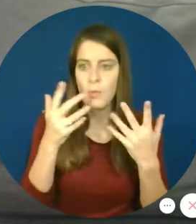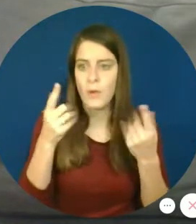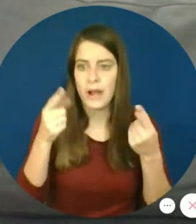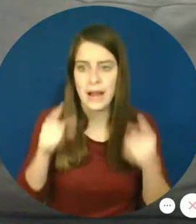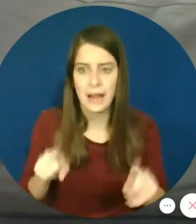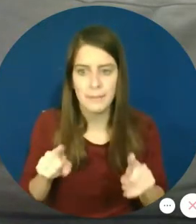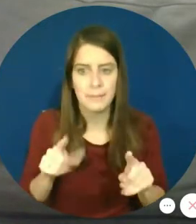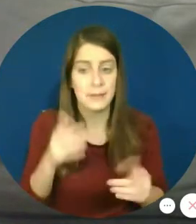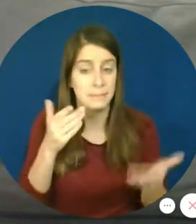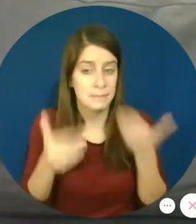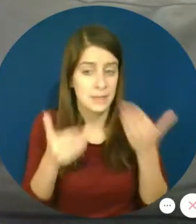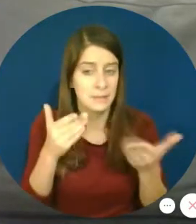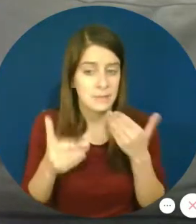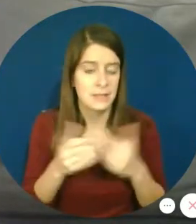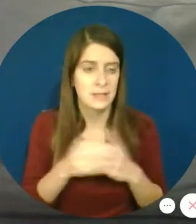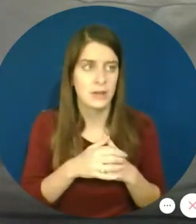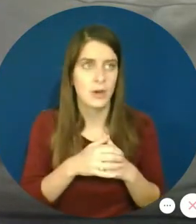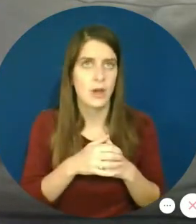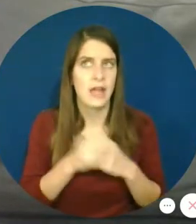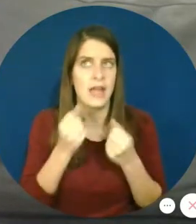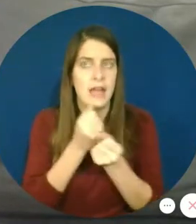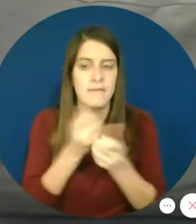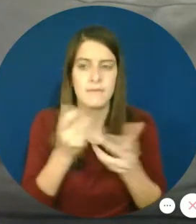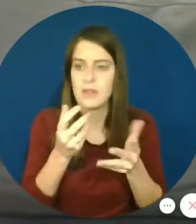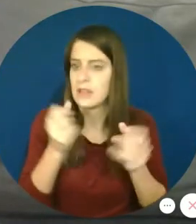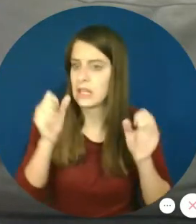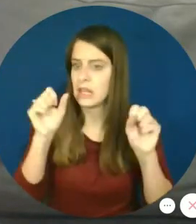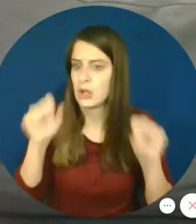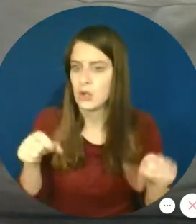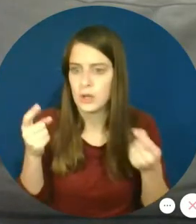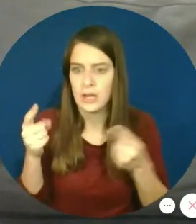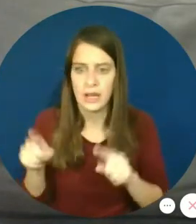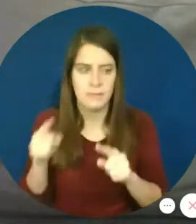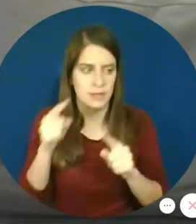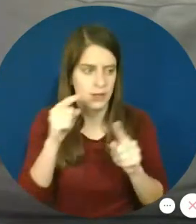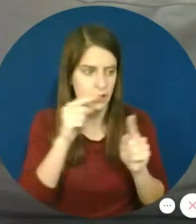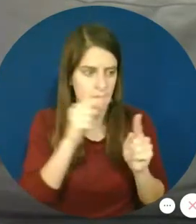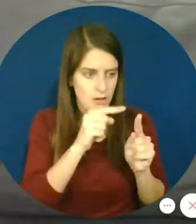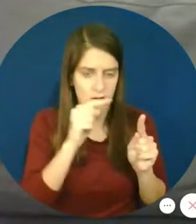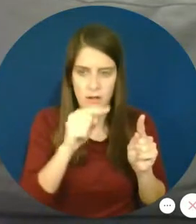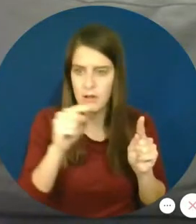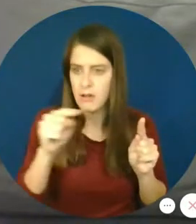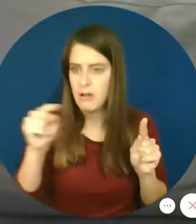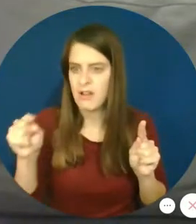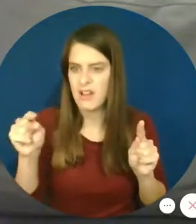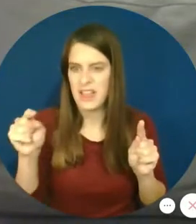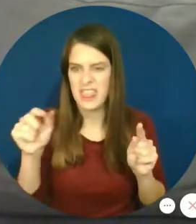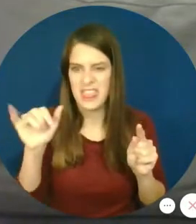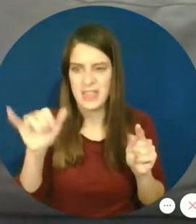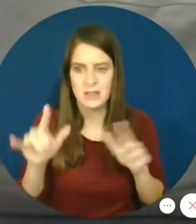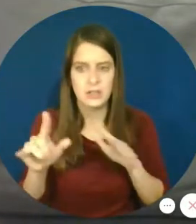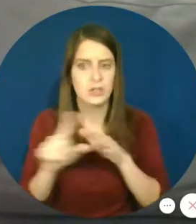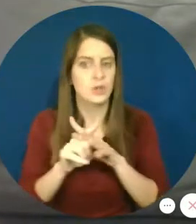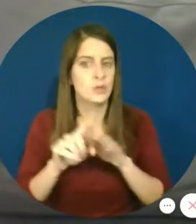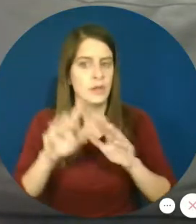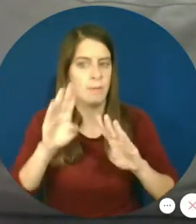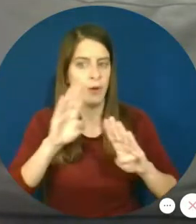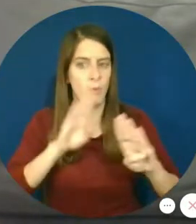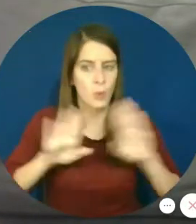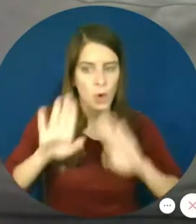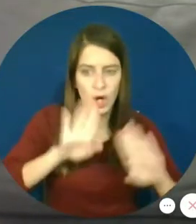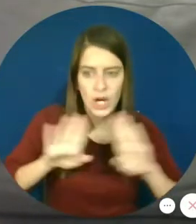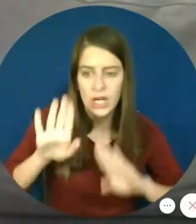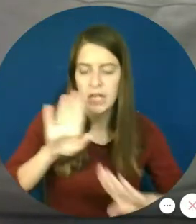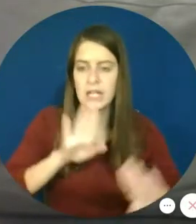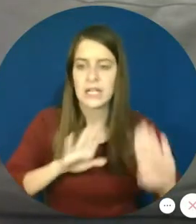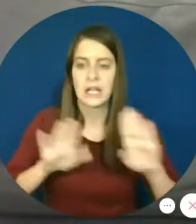so we're thinking about all of the different things that could happen. And we experience that as a lot of worry. And we have a lot of energy in our bodies